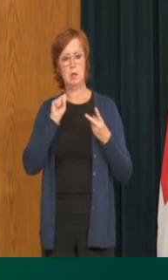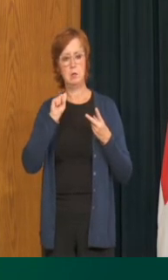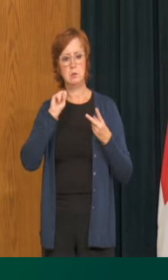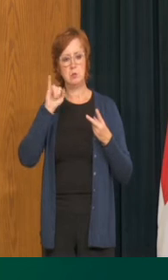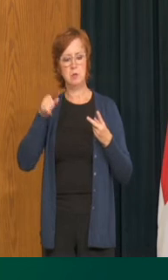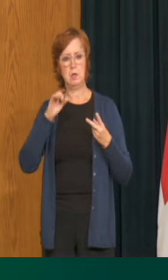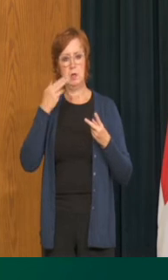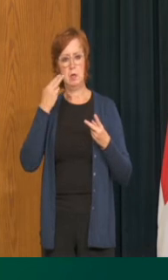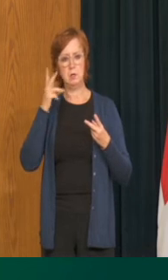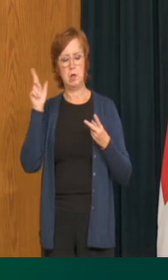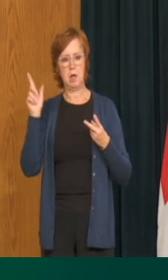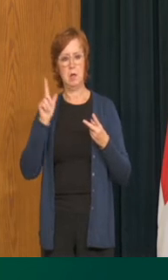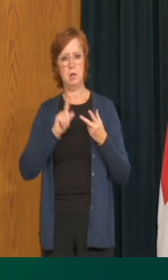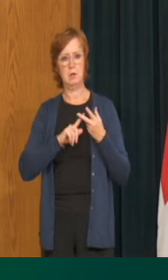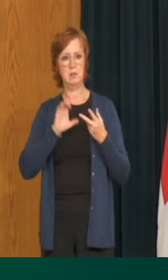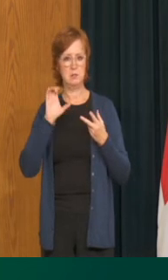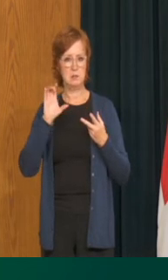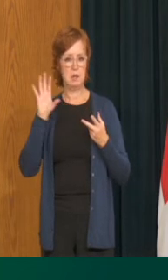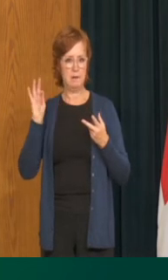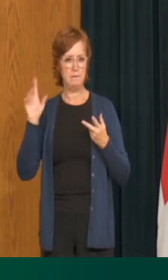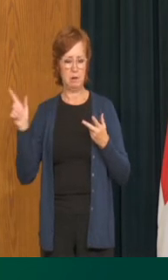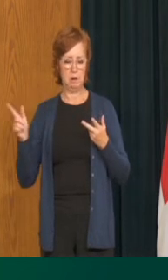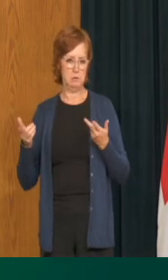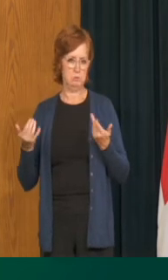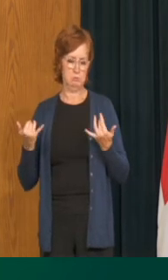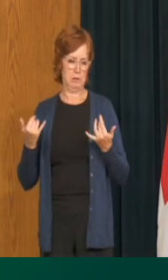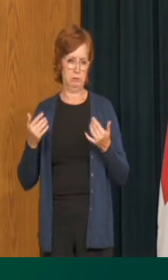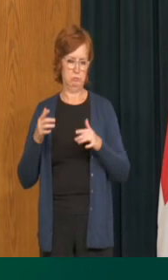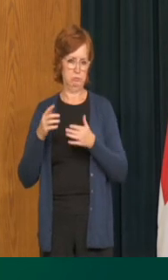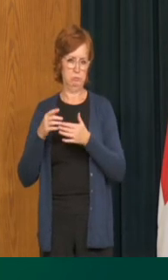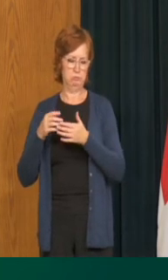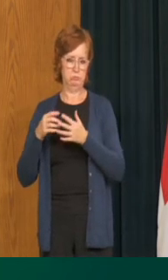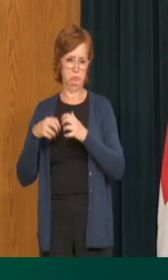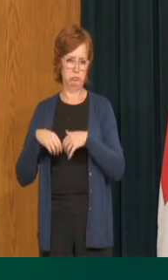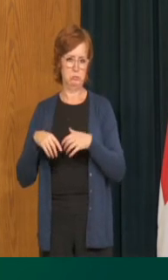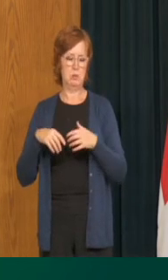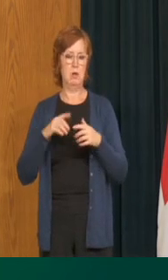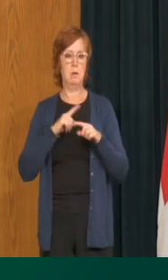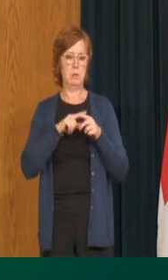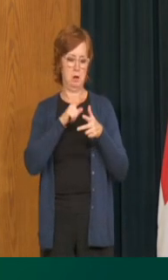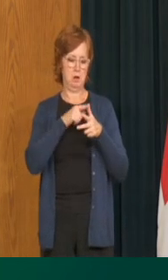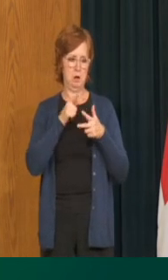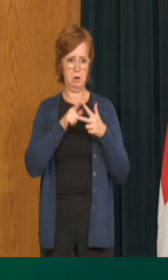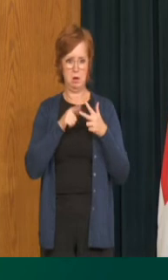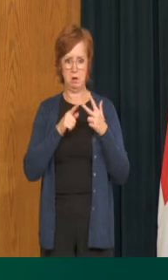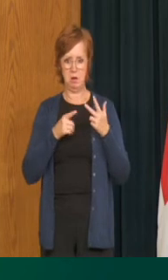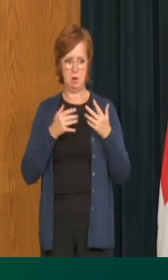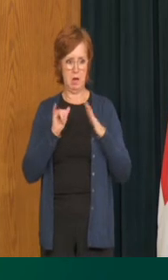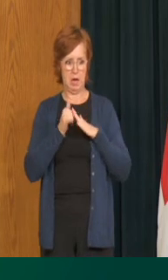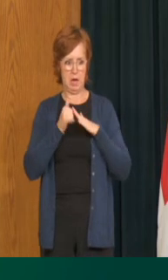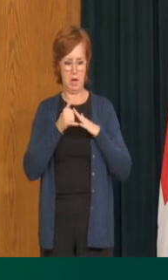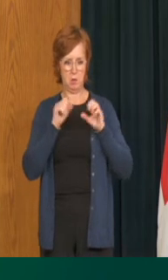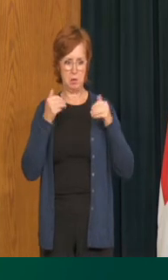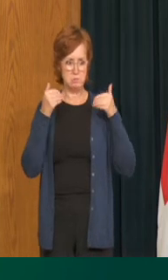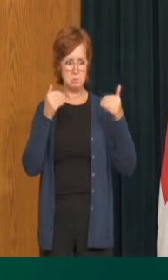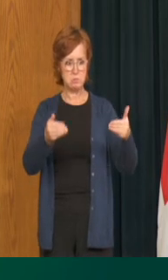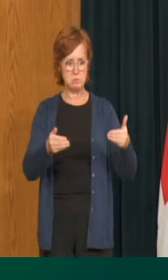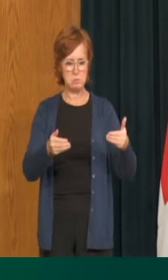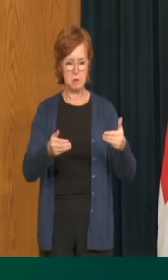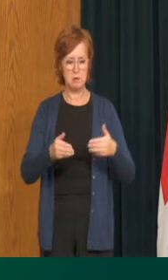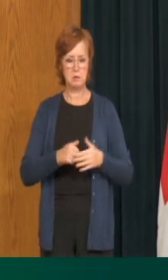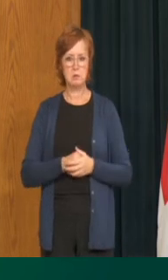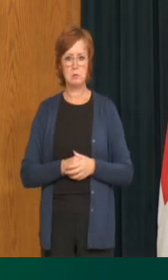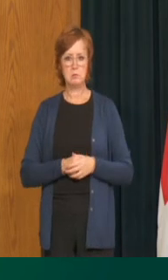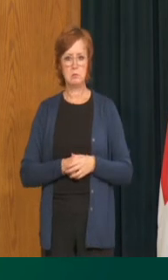around how would a CFL operate if it was to operate. So there has been some of those discussions specific to different